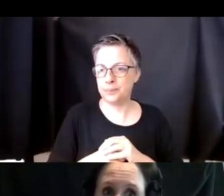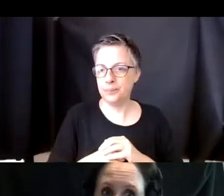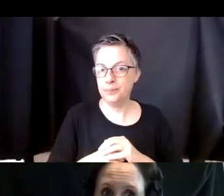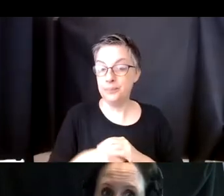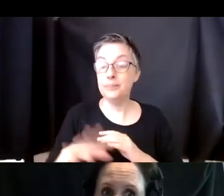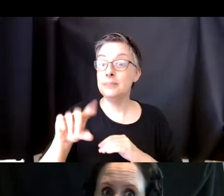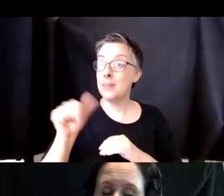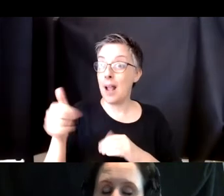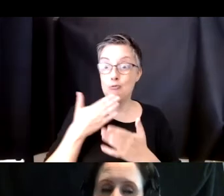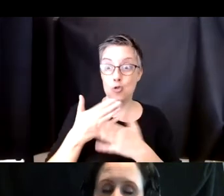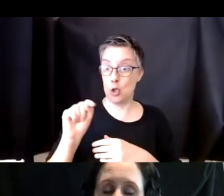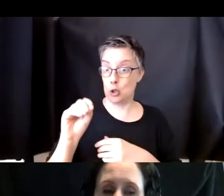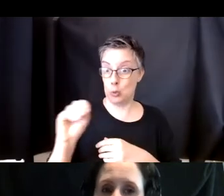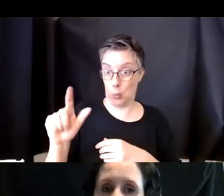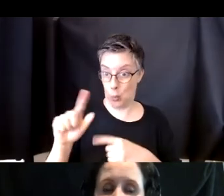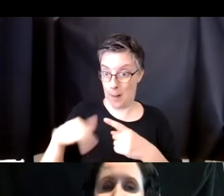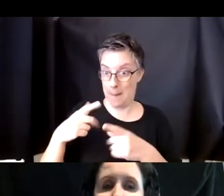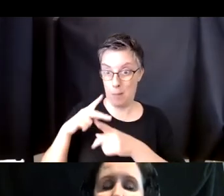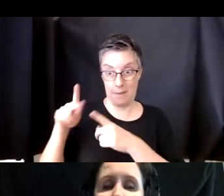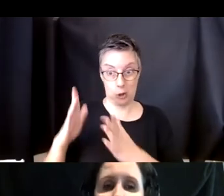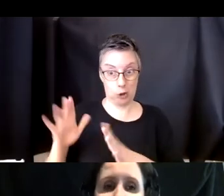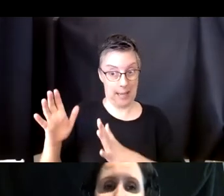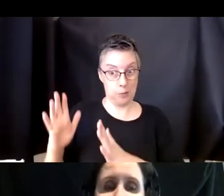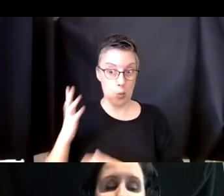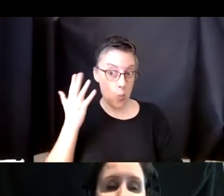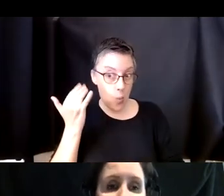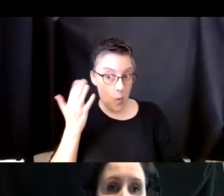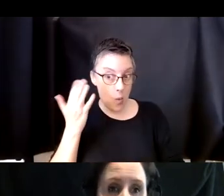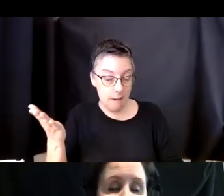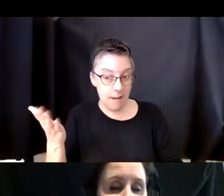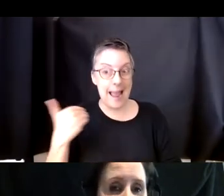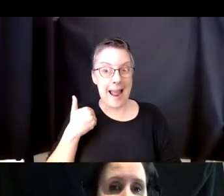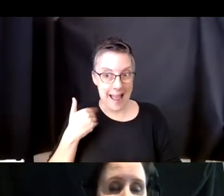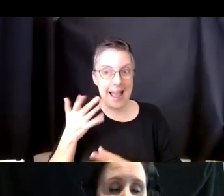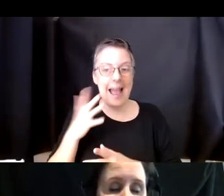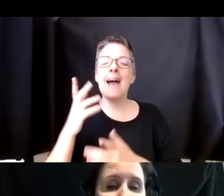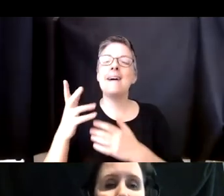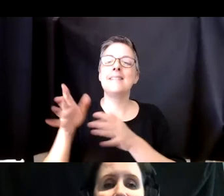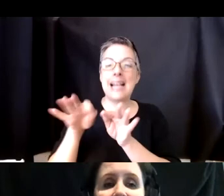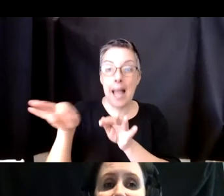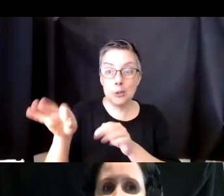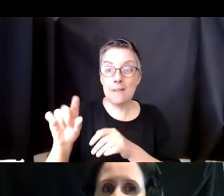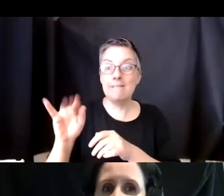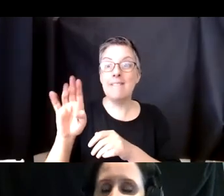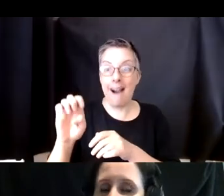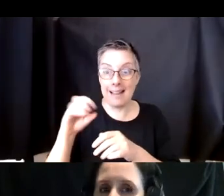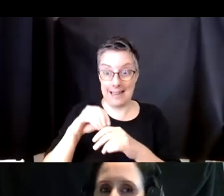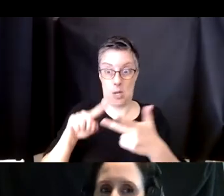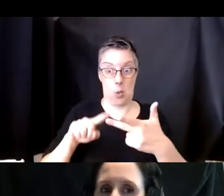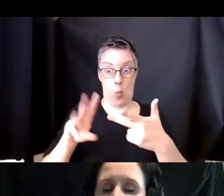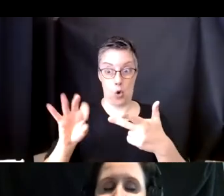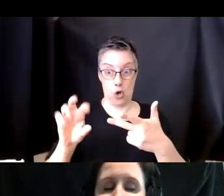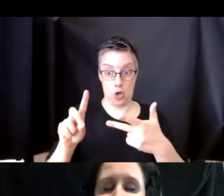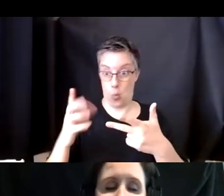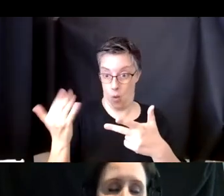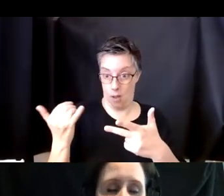Another really good tool about having a professional captioner and having a caption file in Word is that if you have